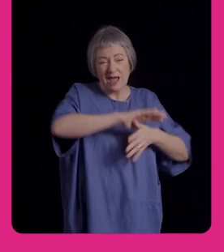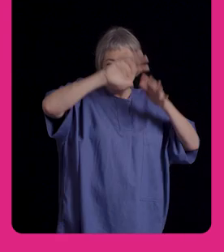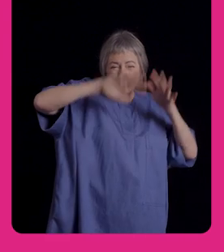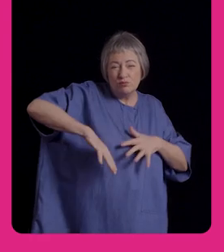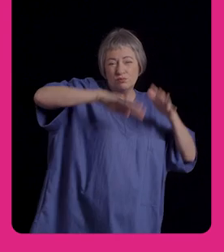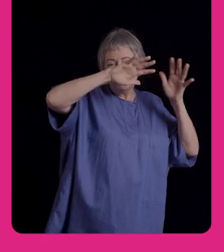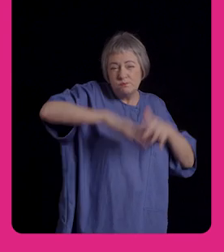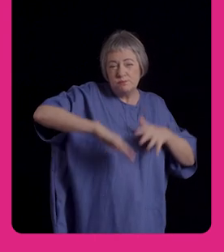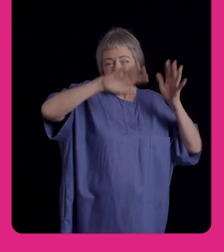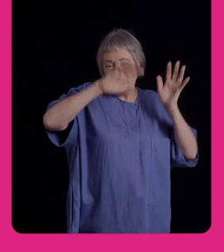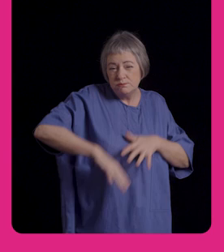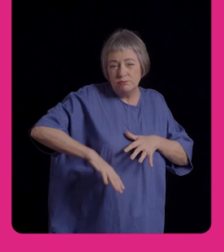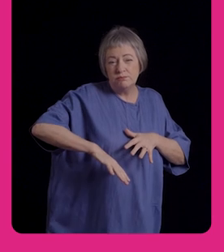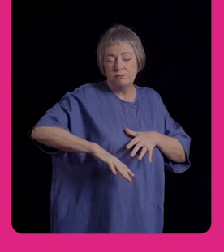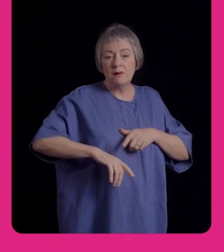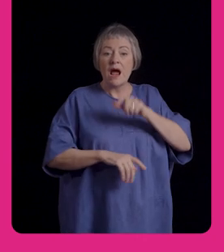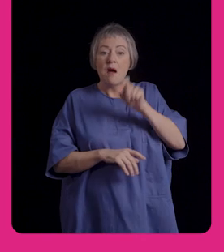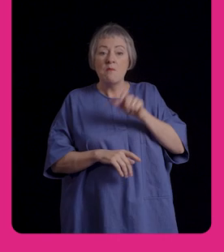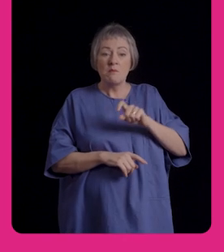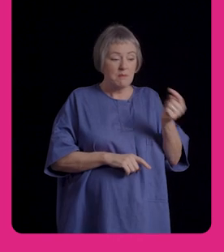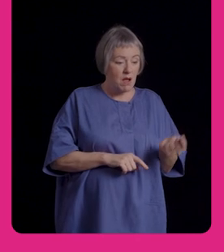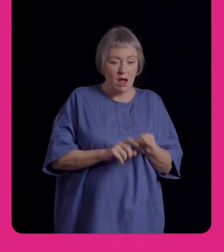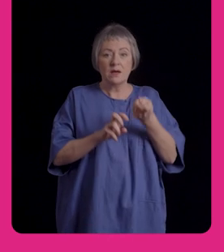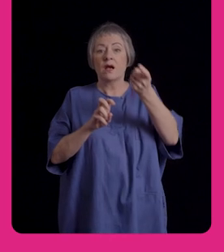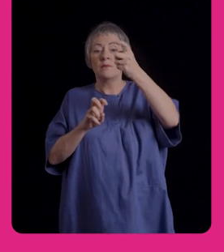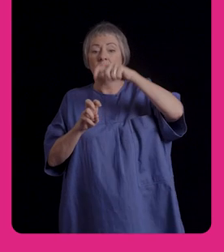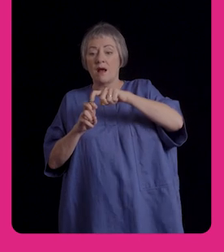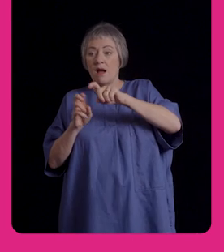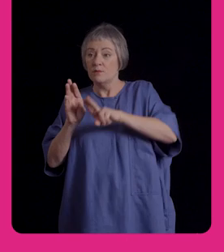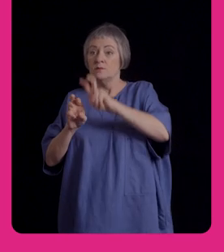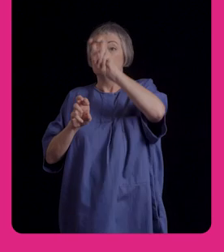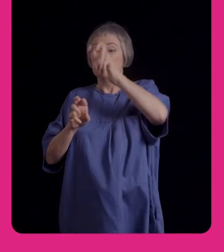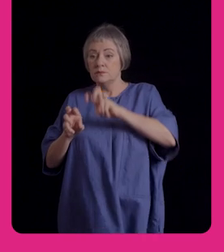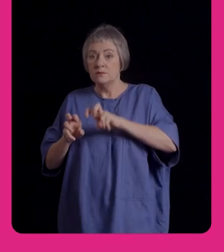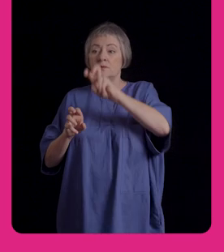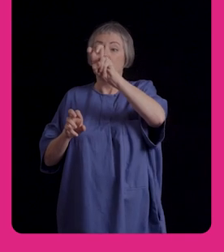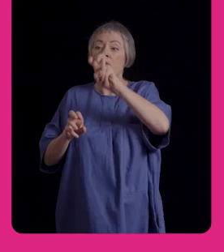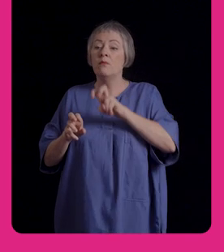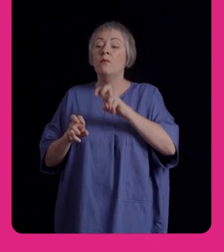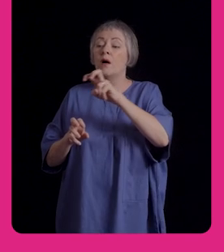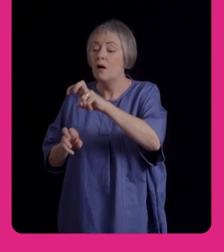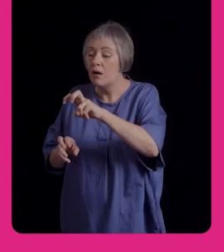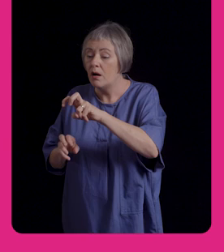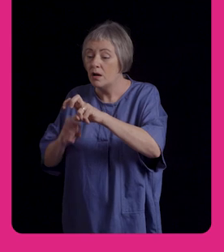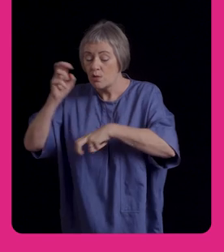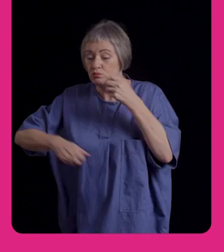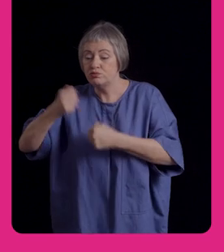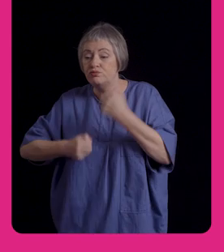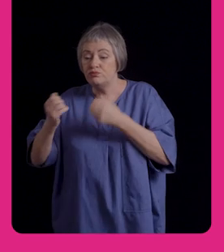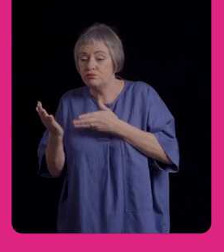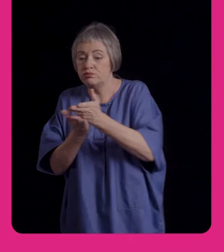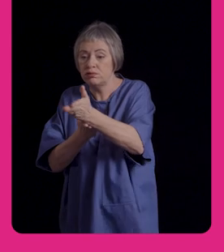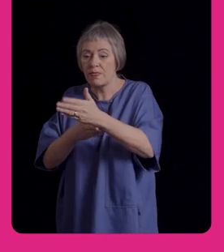the rain gets like harder and harder. There are people coming up and down the hatch, Like now and again, someone comes up and runs across the